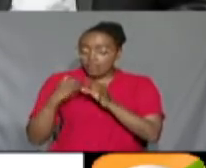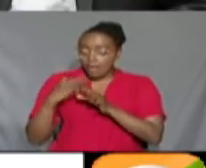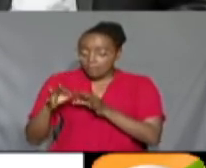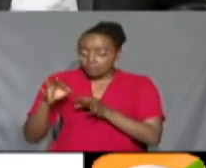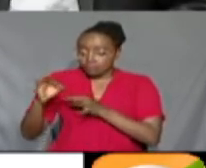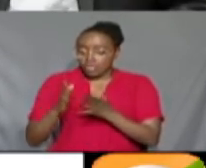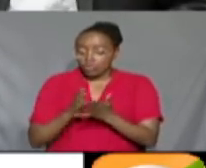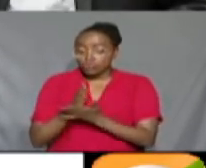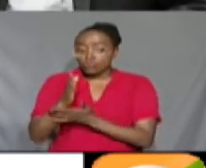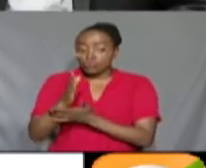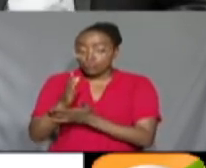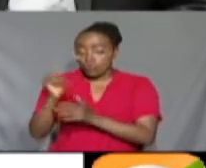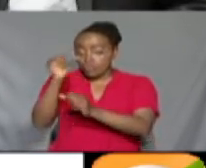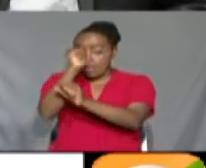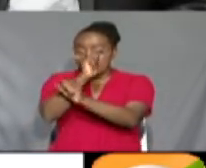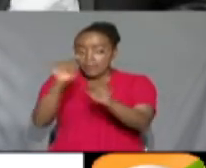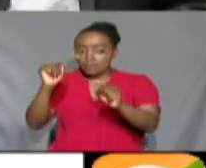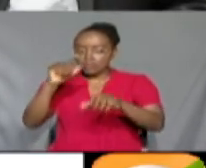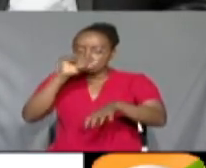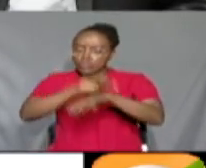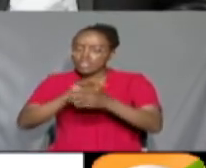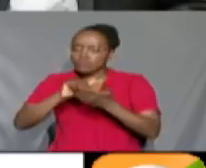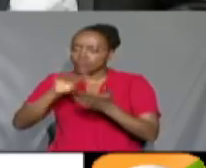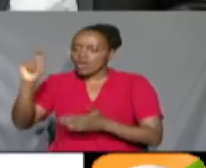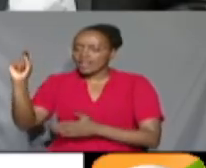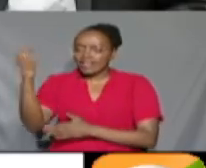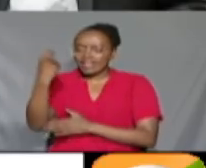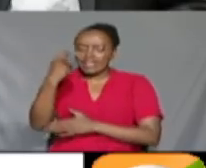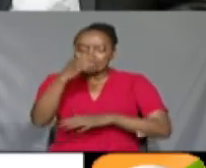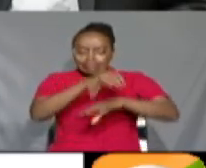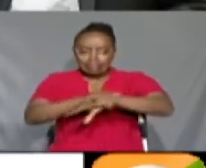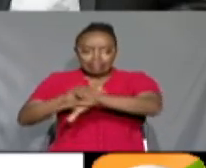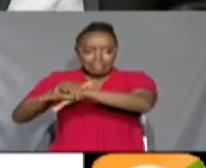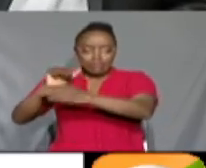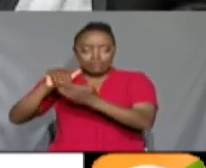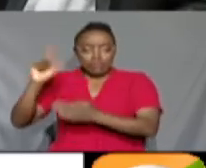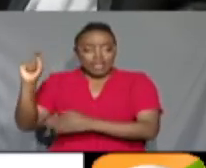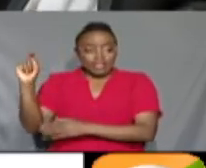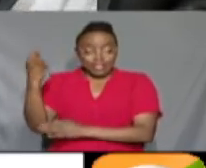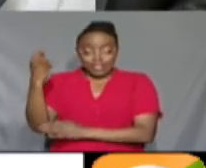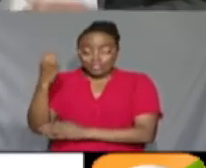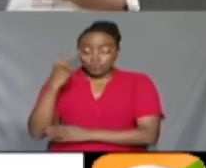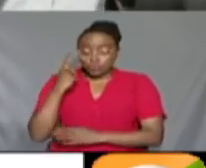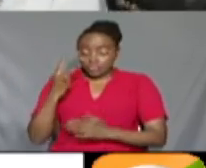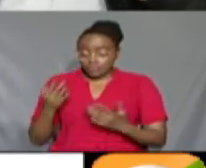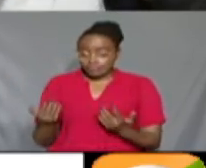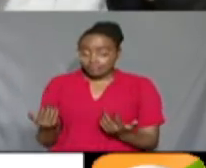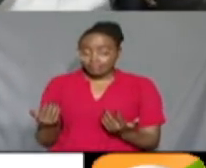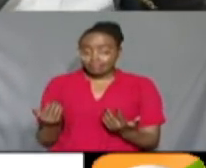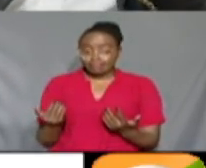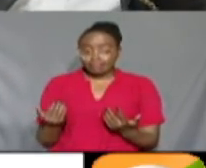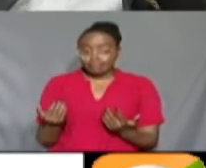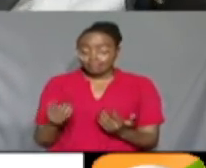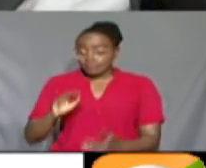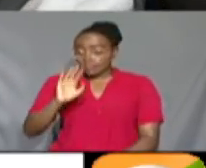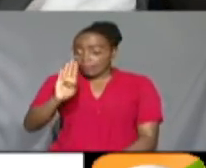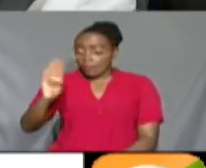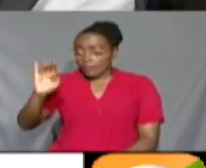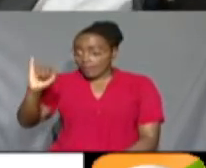by the president, to get to reach out to more Kenyans as much as possible. You see, the